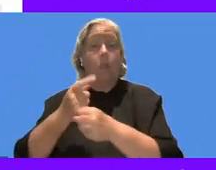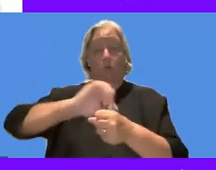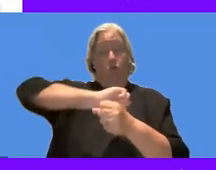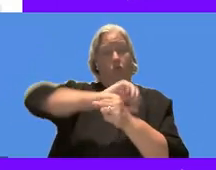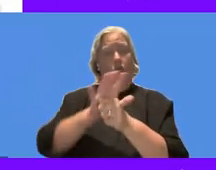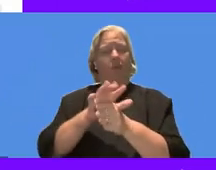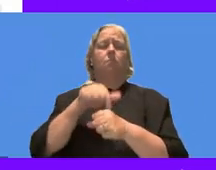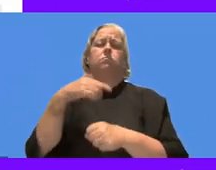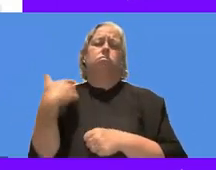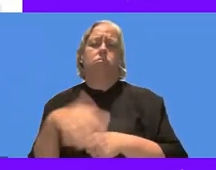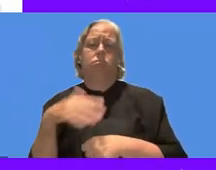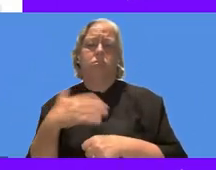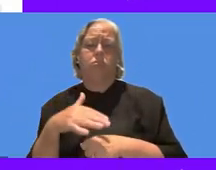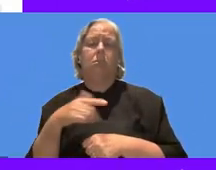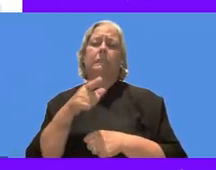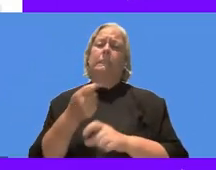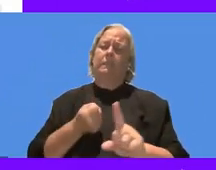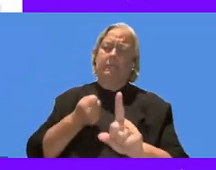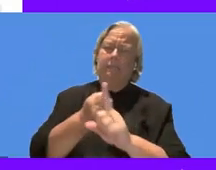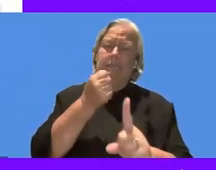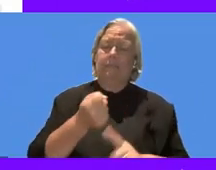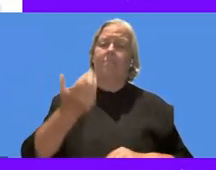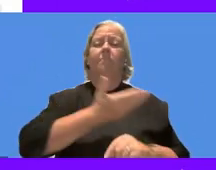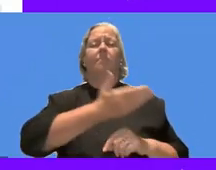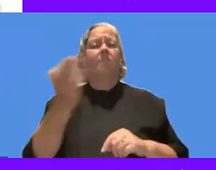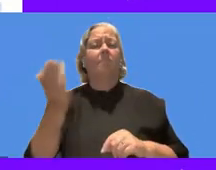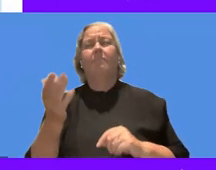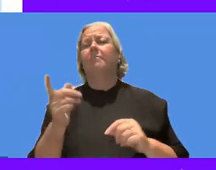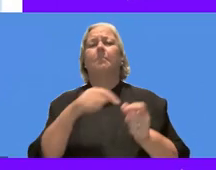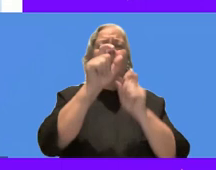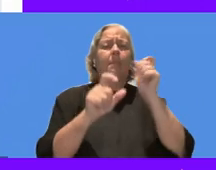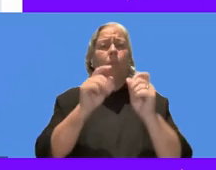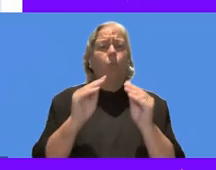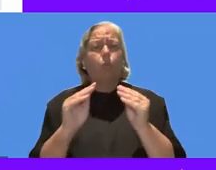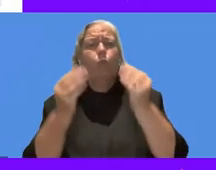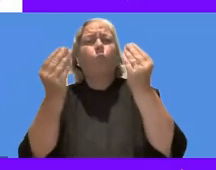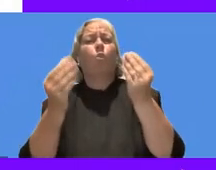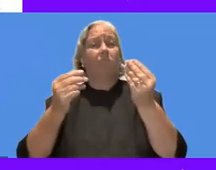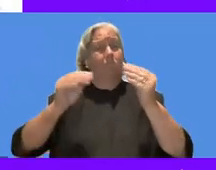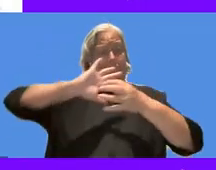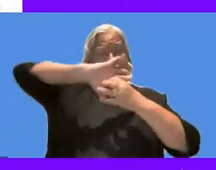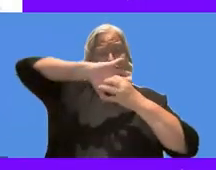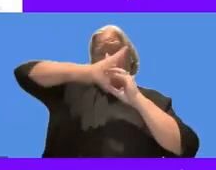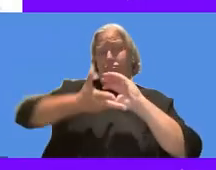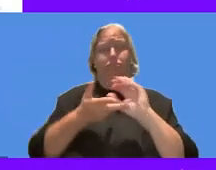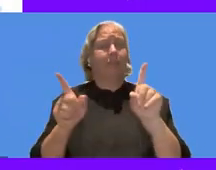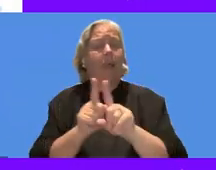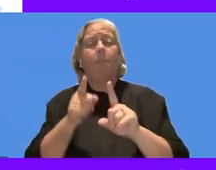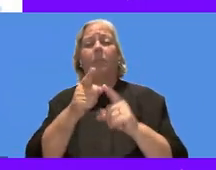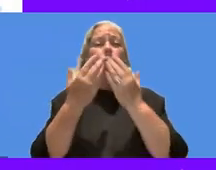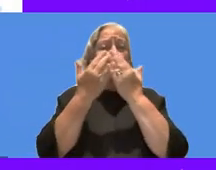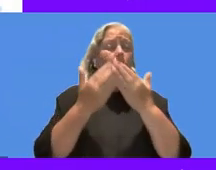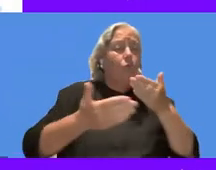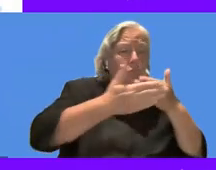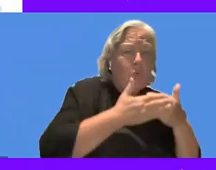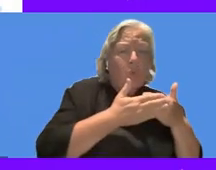and effect on the lives and livelihoods of young people around the world. They have been affected by school closures, job losses, and disruptions